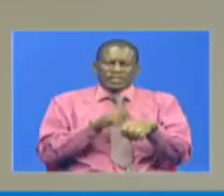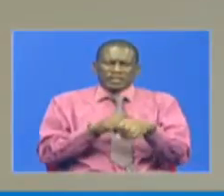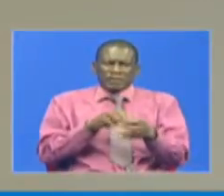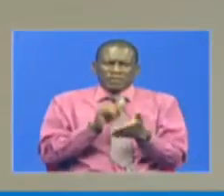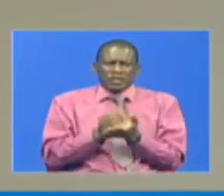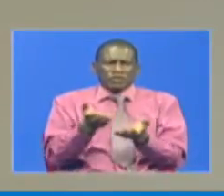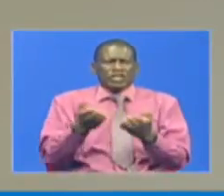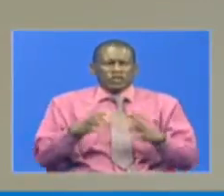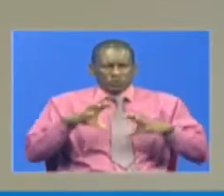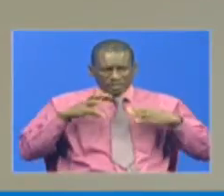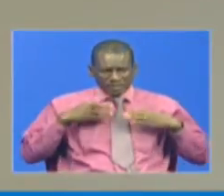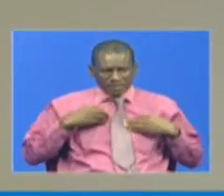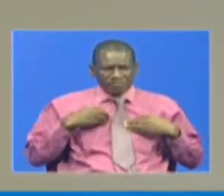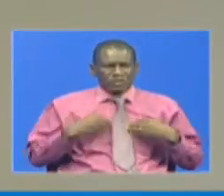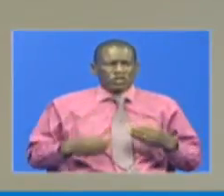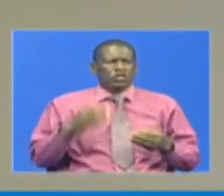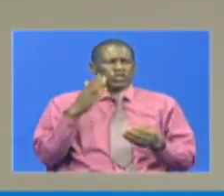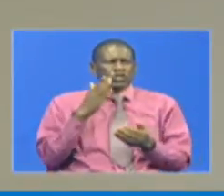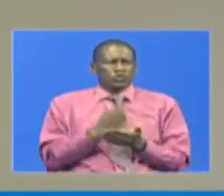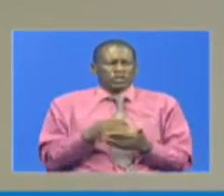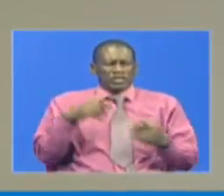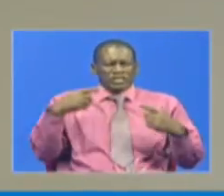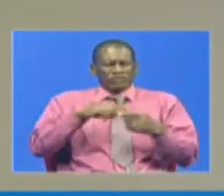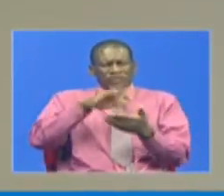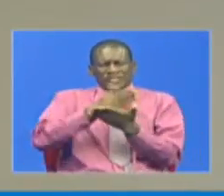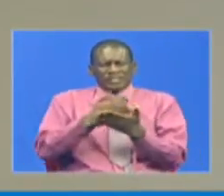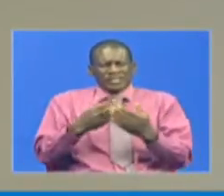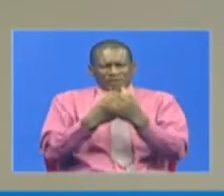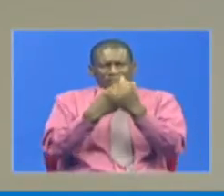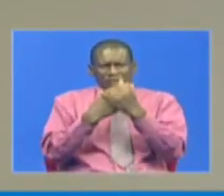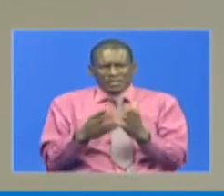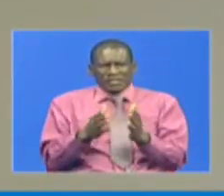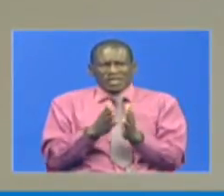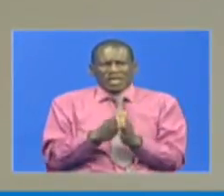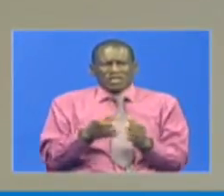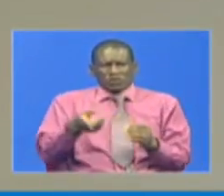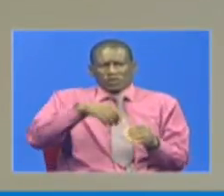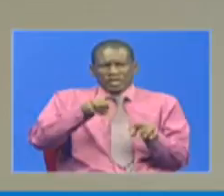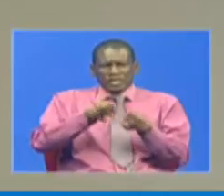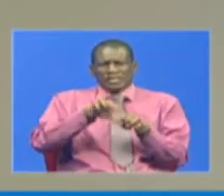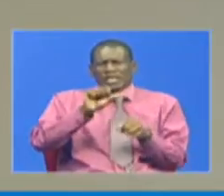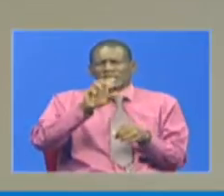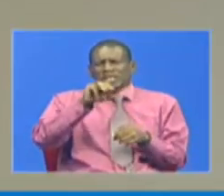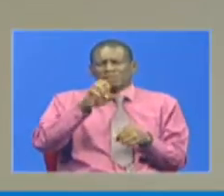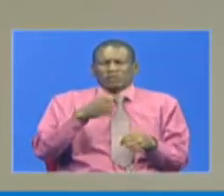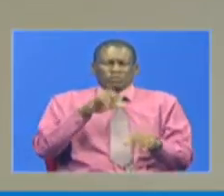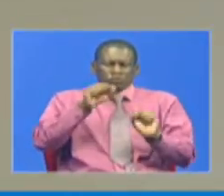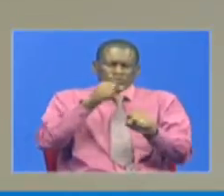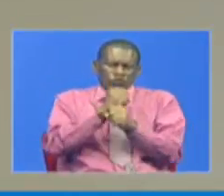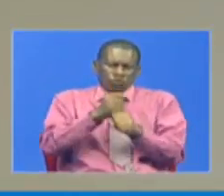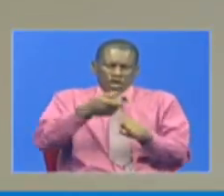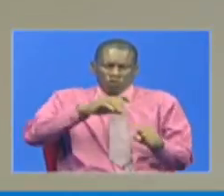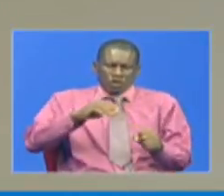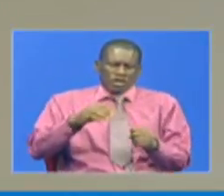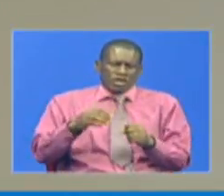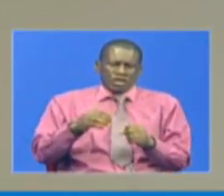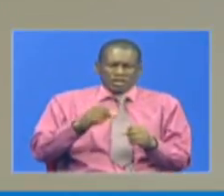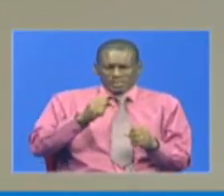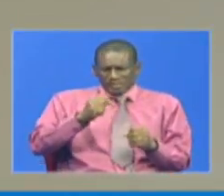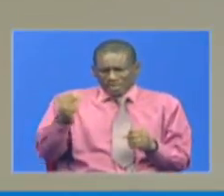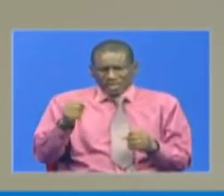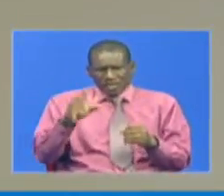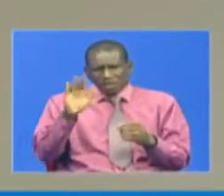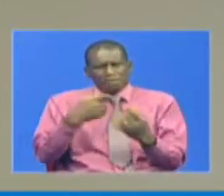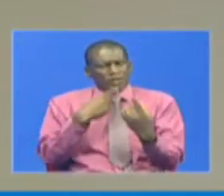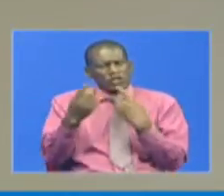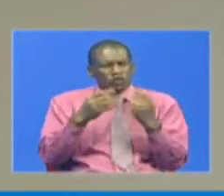to embrace really cross-sector partnerships. And we as SMEs, we can do our part by talking